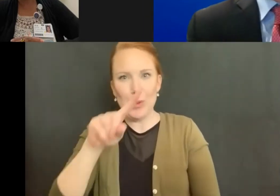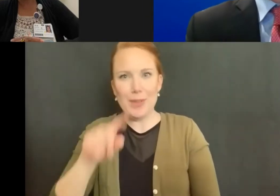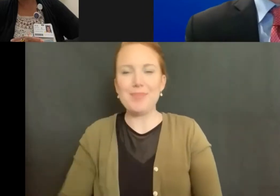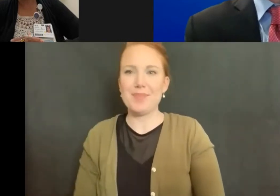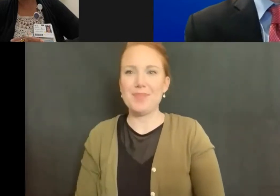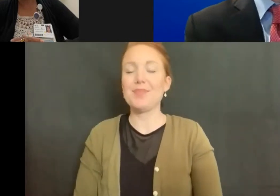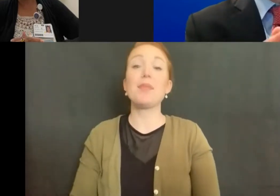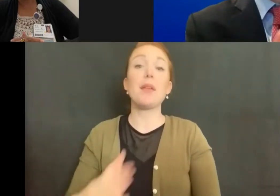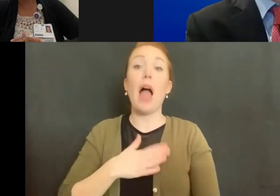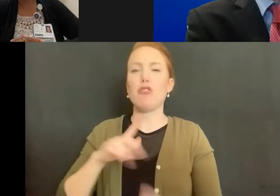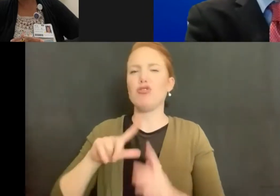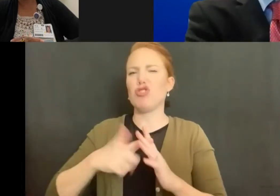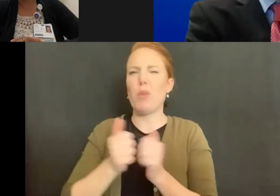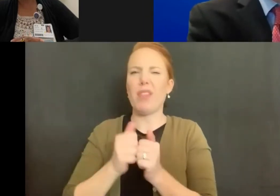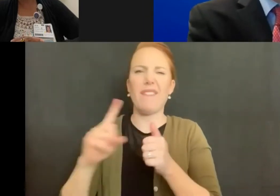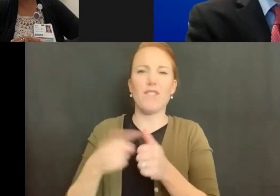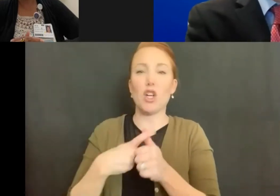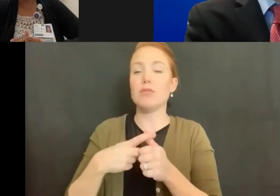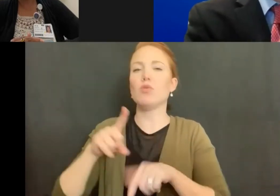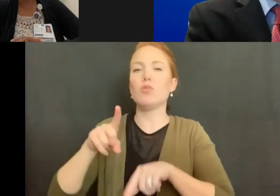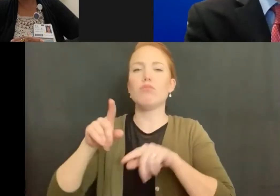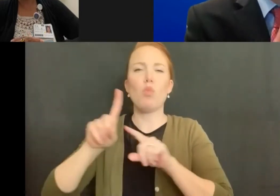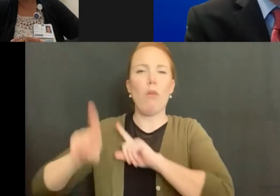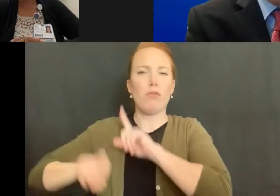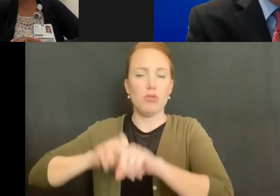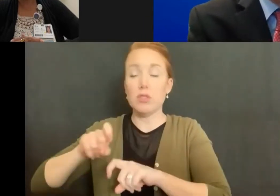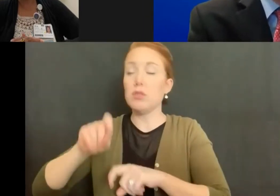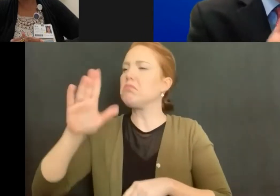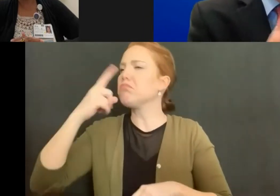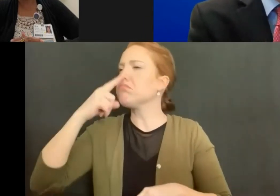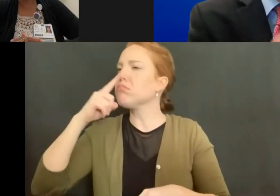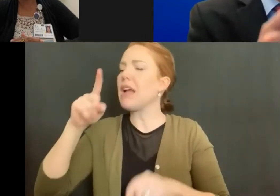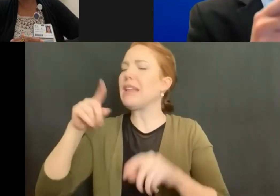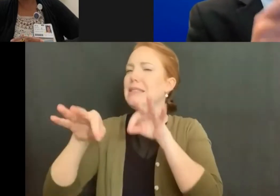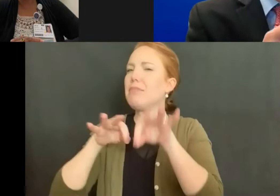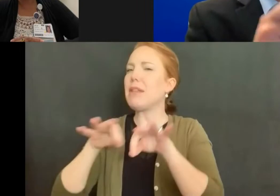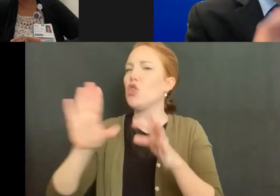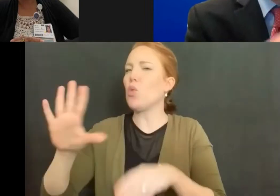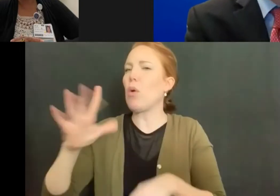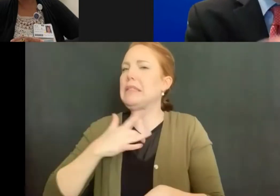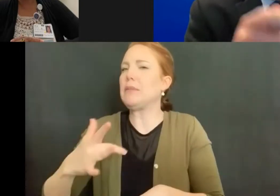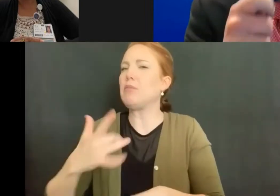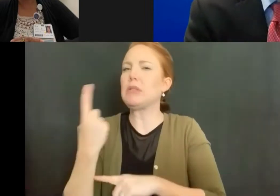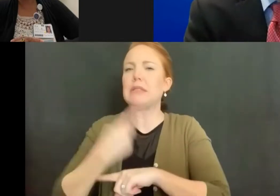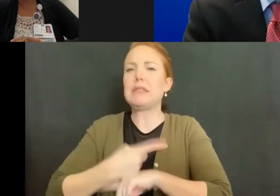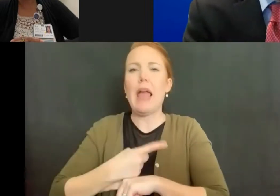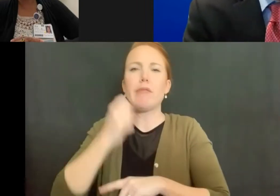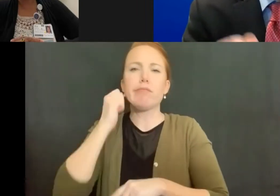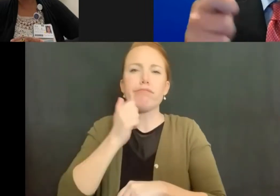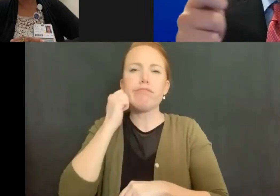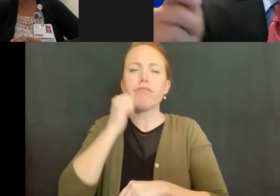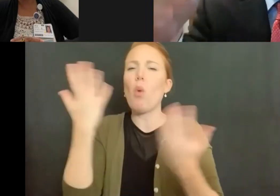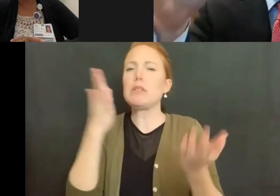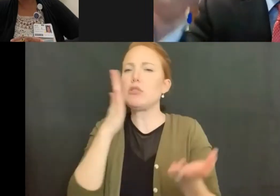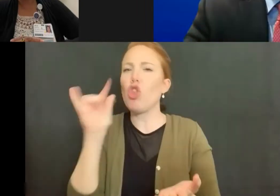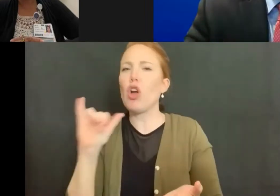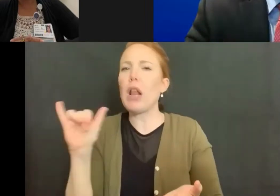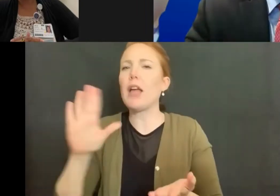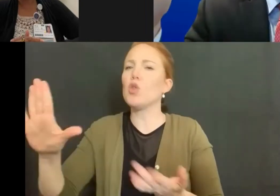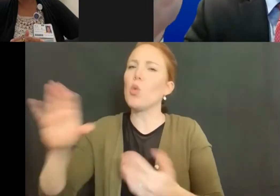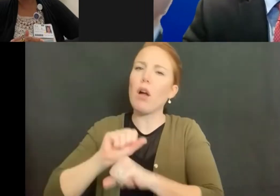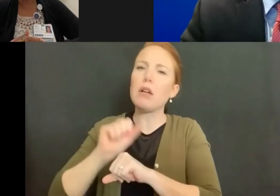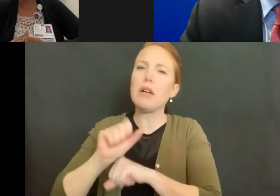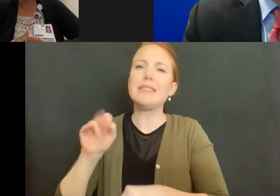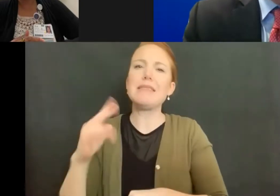first question. So Ms. Patel, take us through your day. What types of tasks are you doing? Maybe you're now